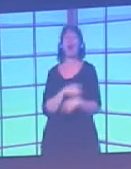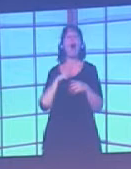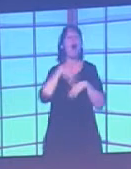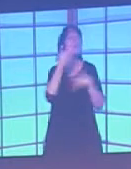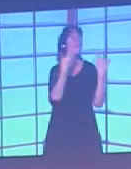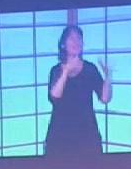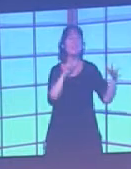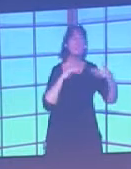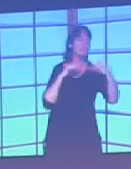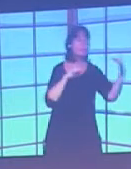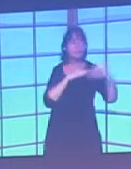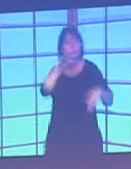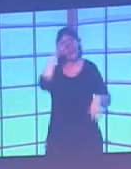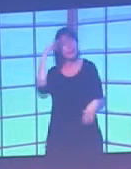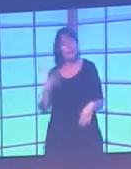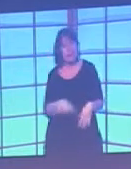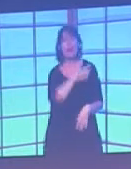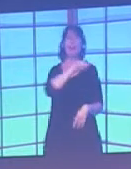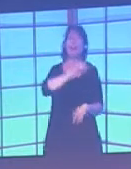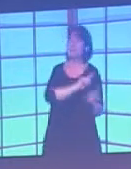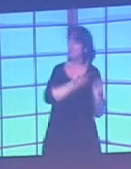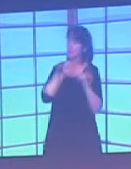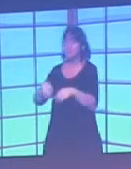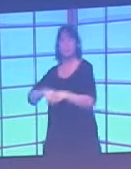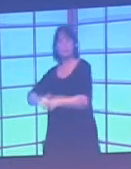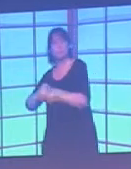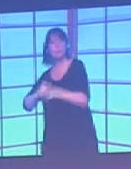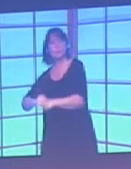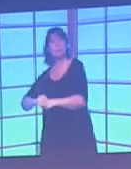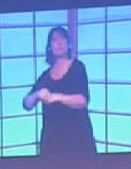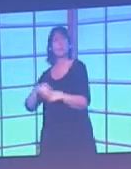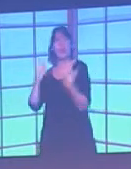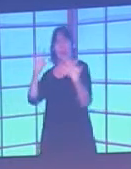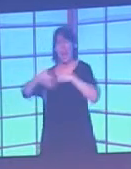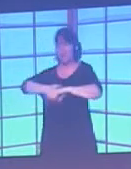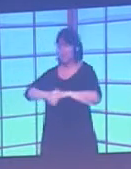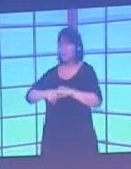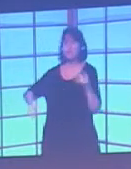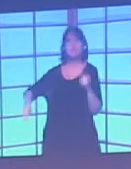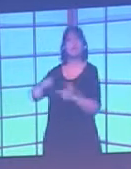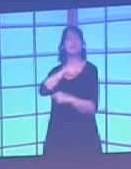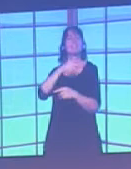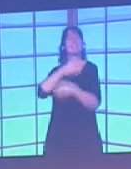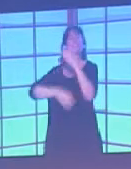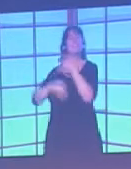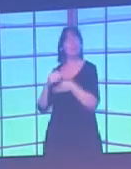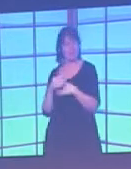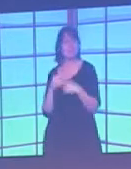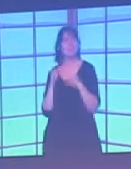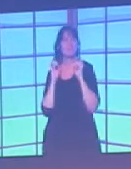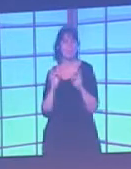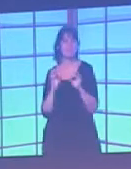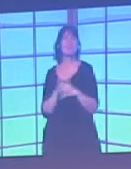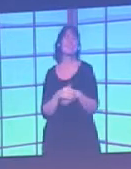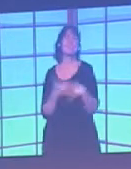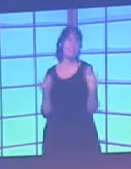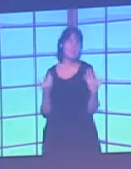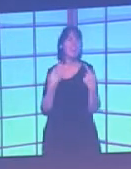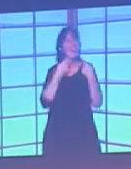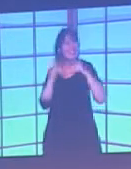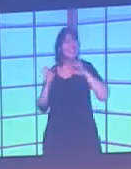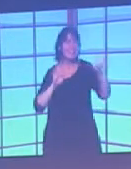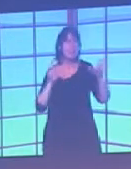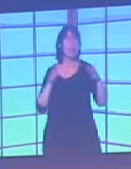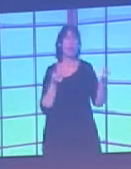and they do really big work. They have different